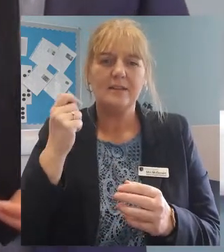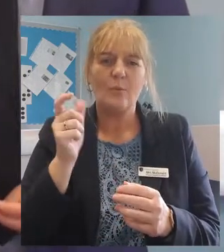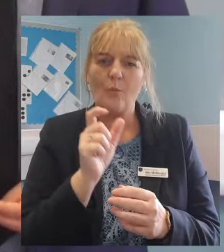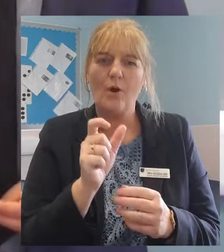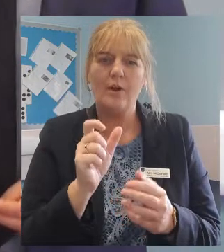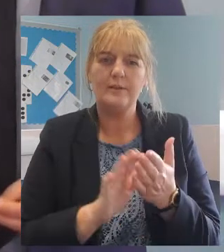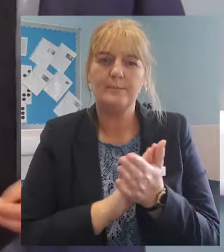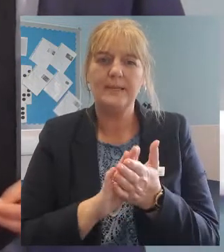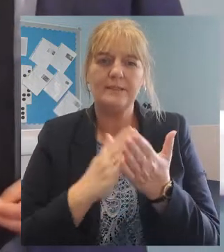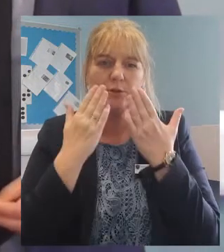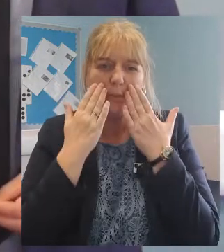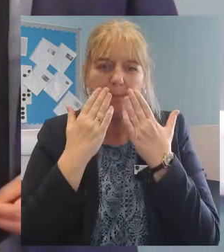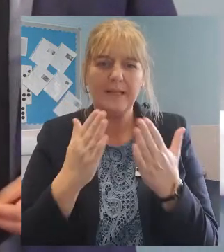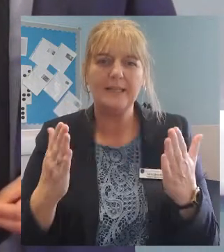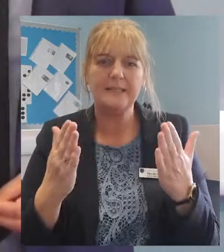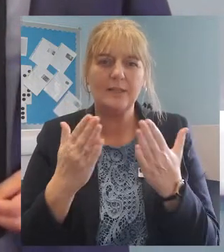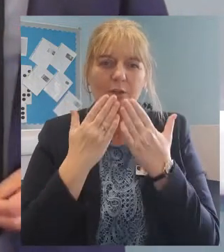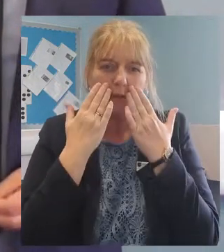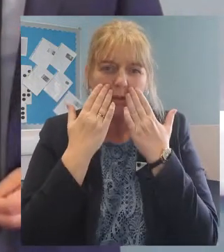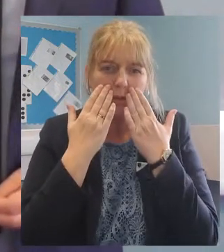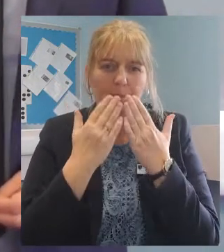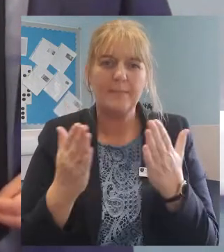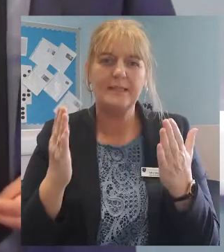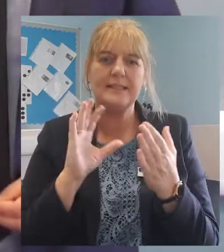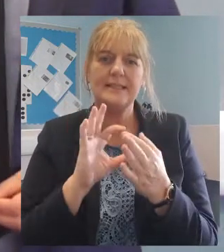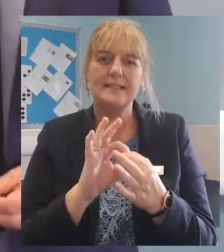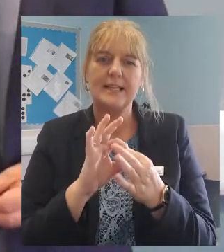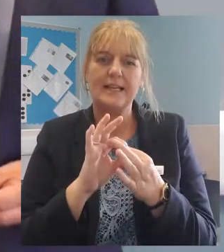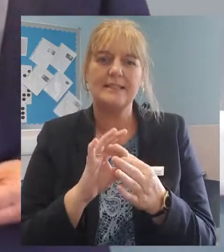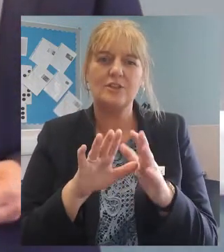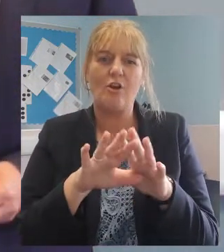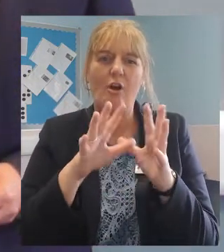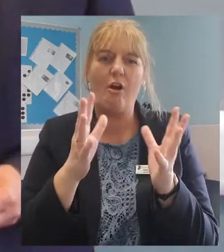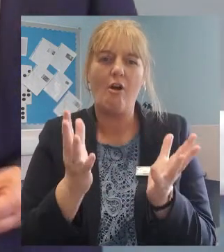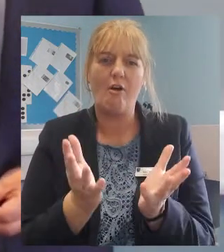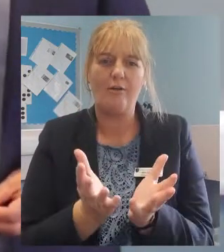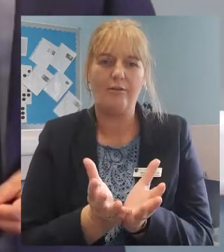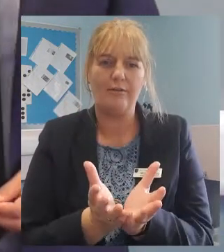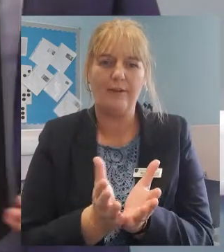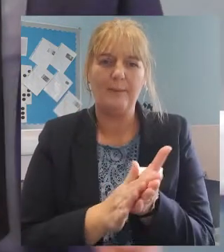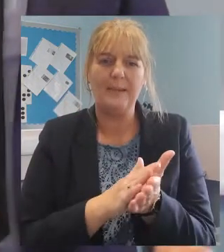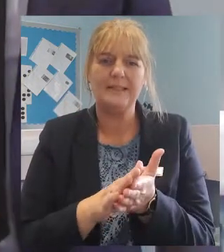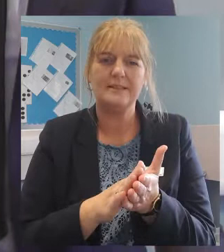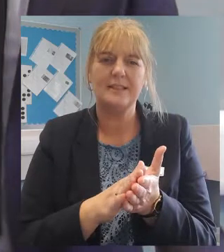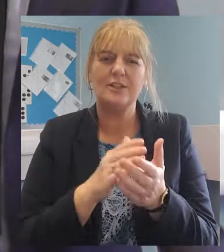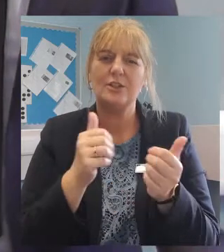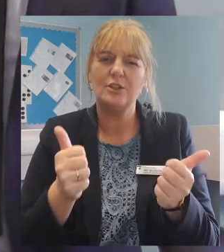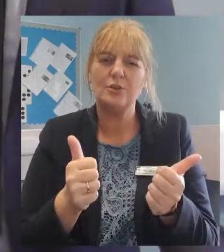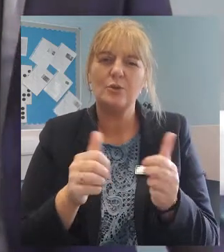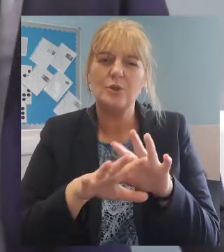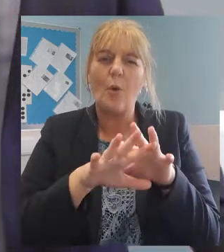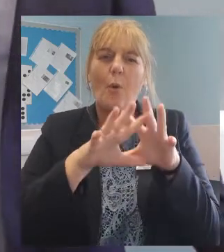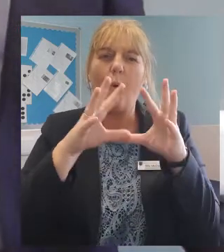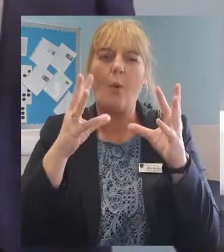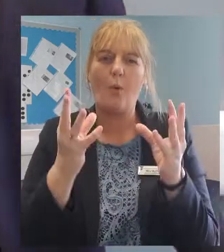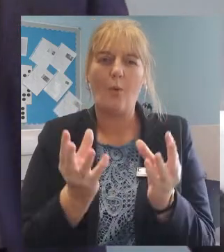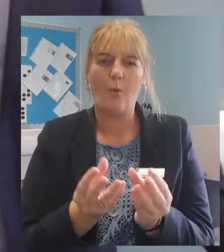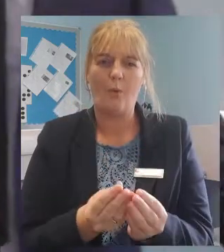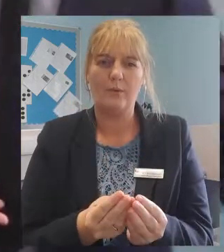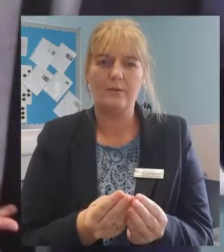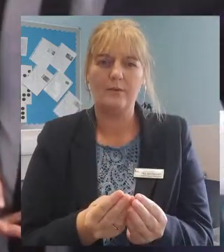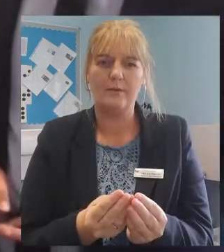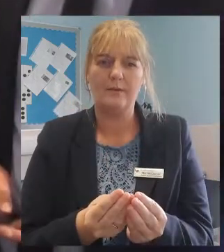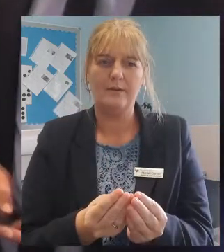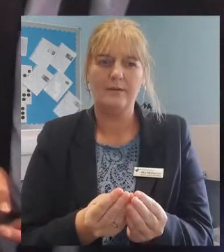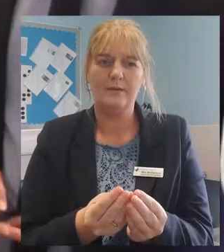which means earth. In other words, humility is being down to earth, or well-grounded. When we